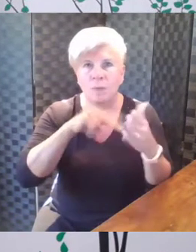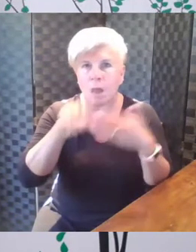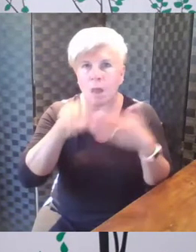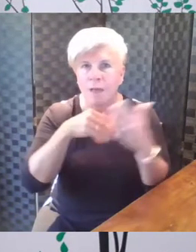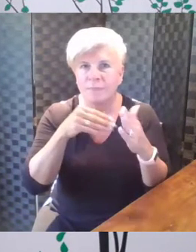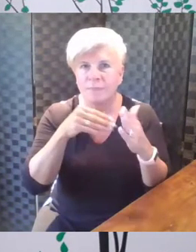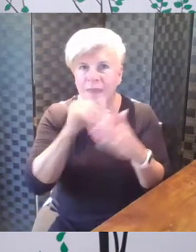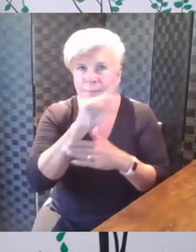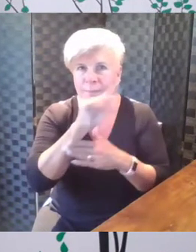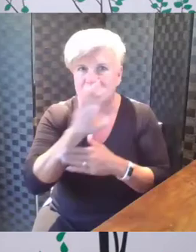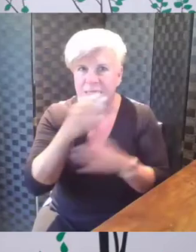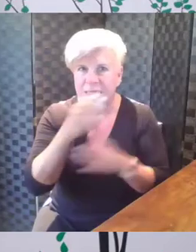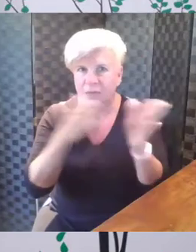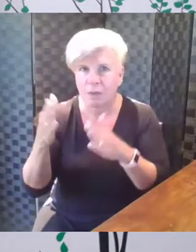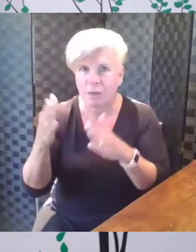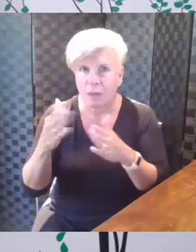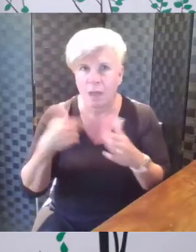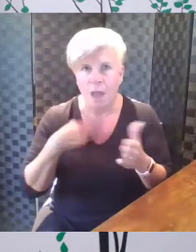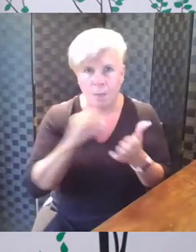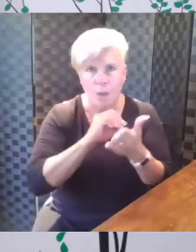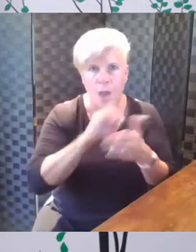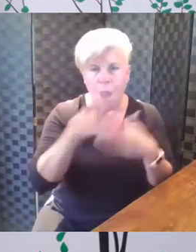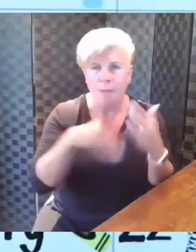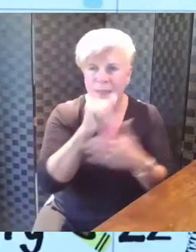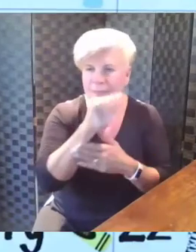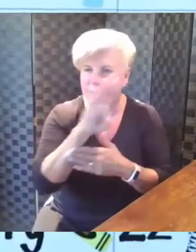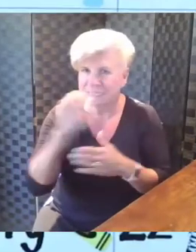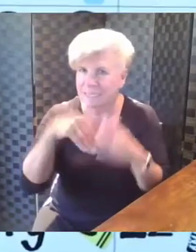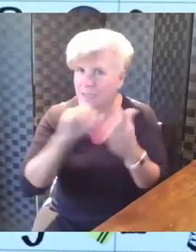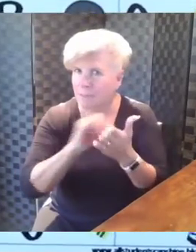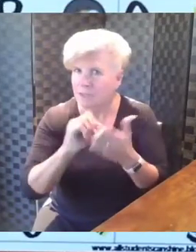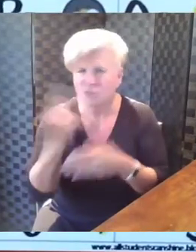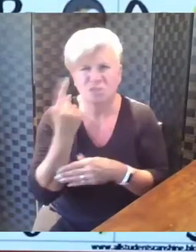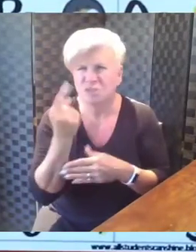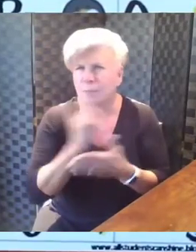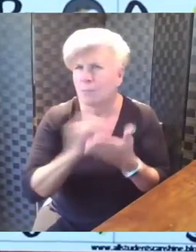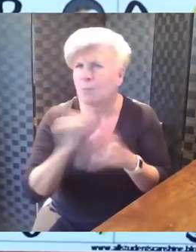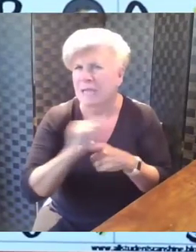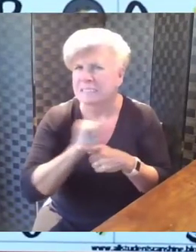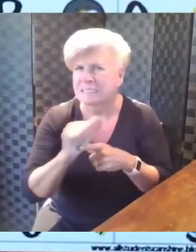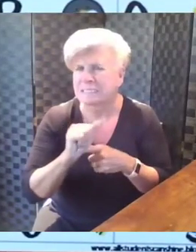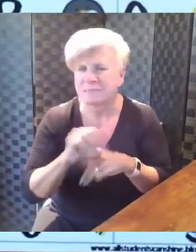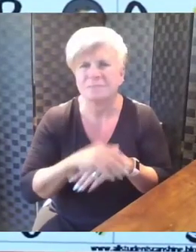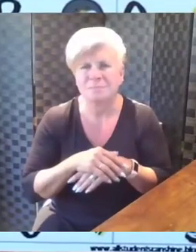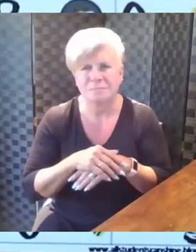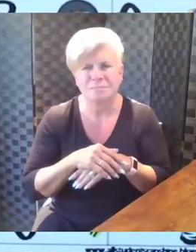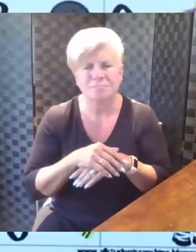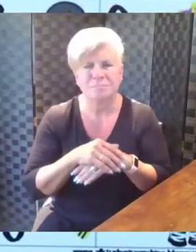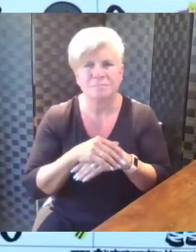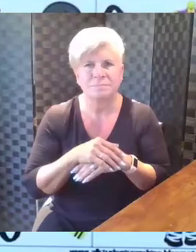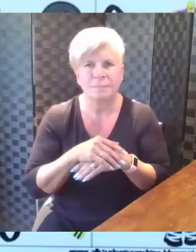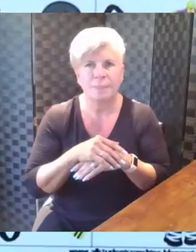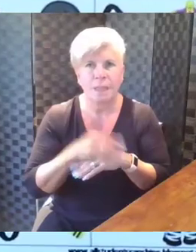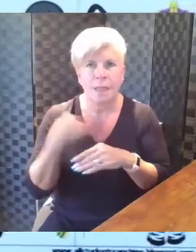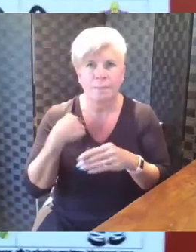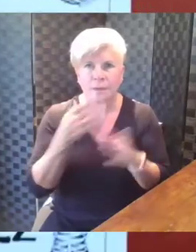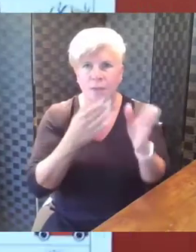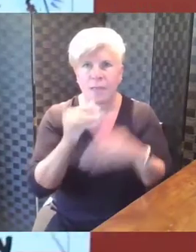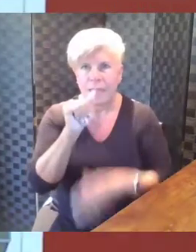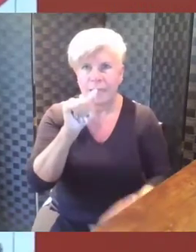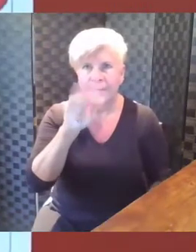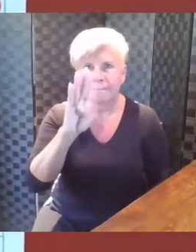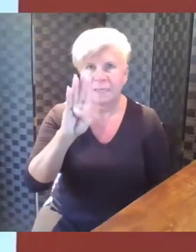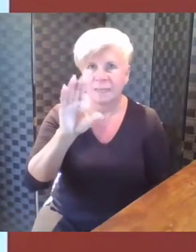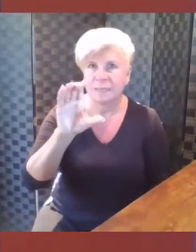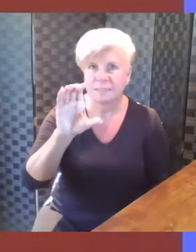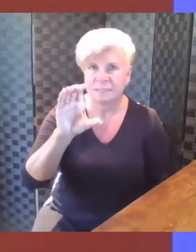And that's going to be something I think I'm going to write in my journal. I think I'm going to write all my ABCs just to practice. I haven't done that for a long time since school's been out. So I'm going to go in order. I'm going to write